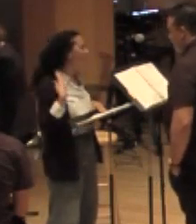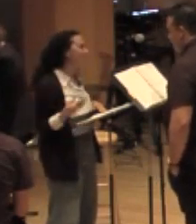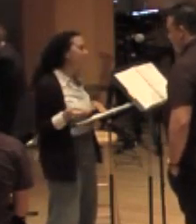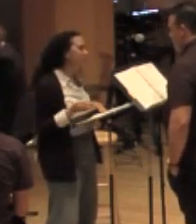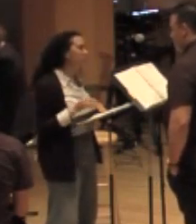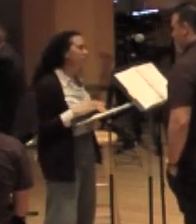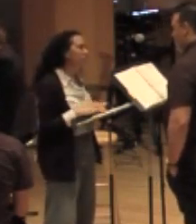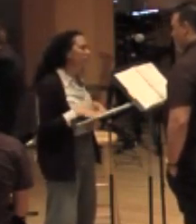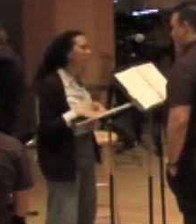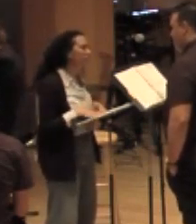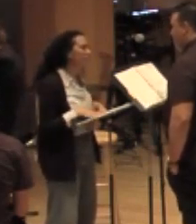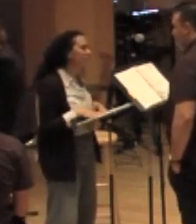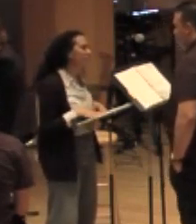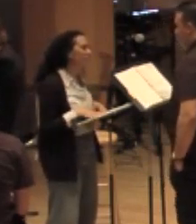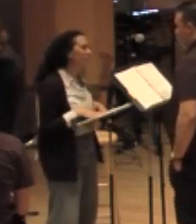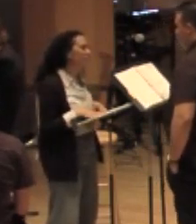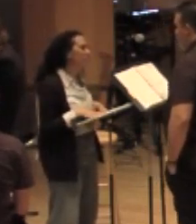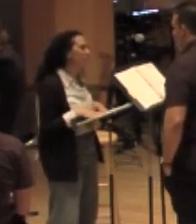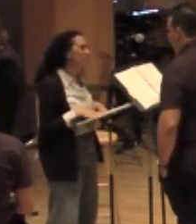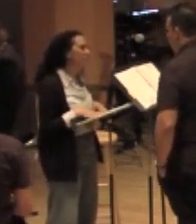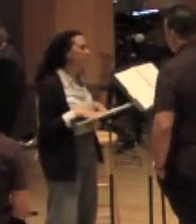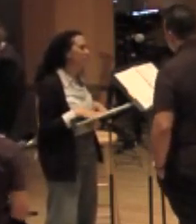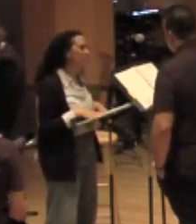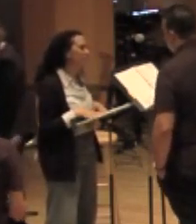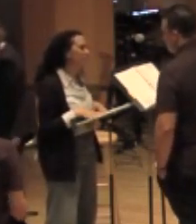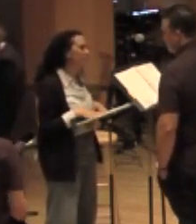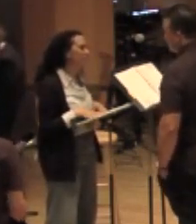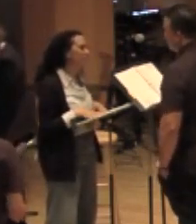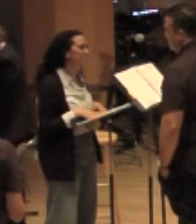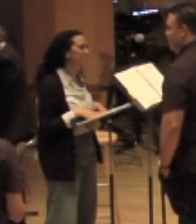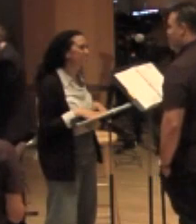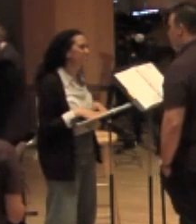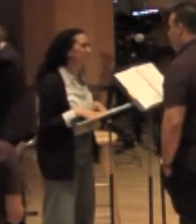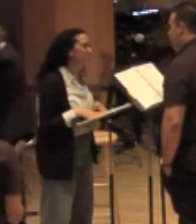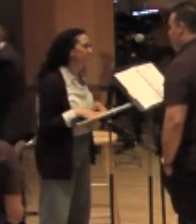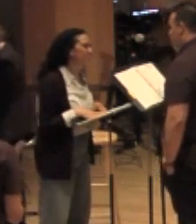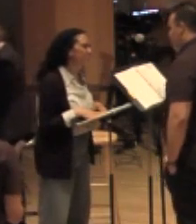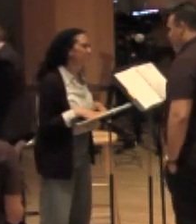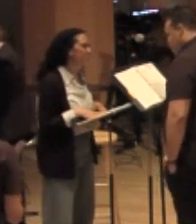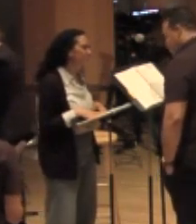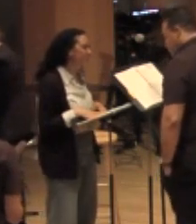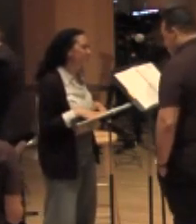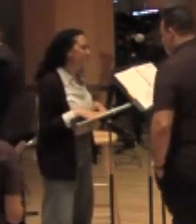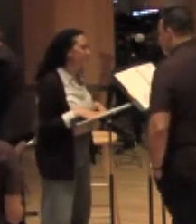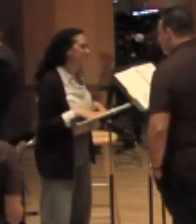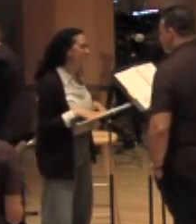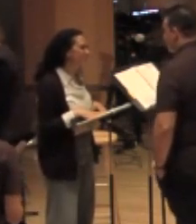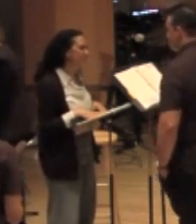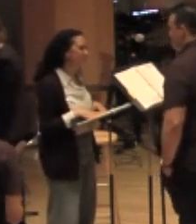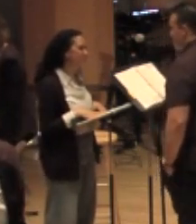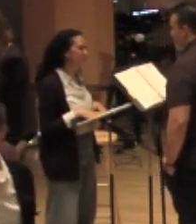again I'll turn it on for my first yeah yeah turn it on for your first on